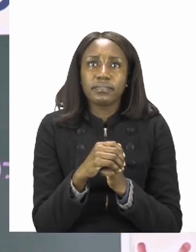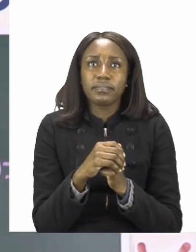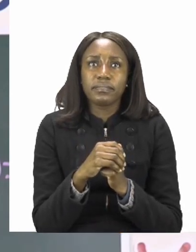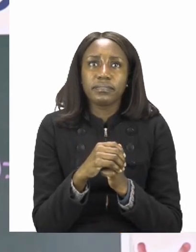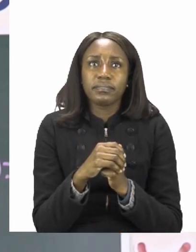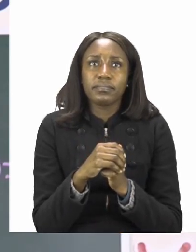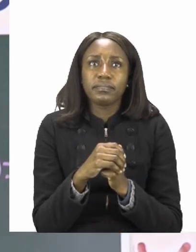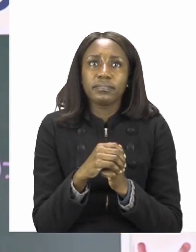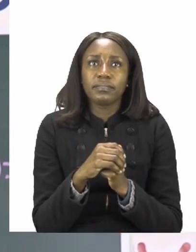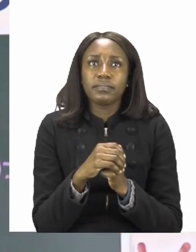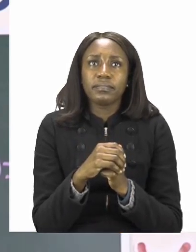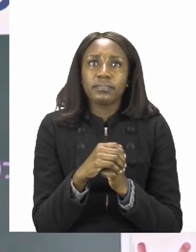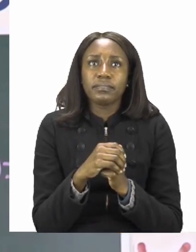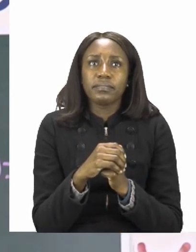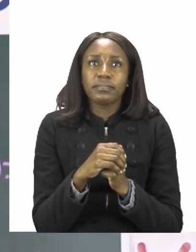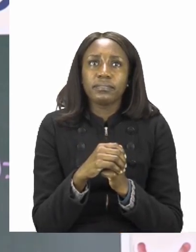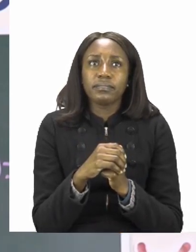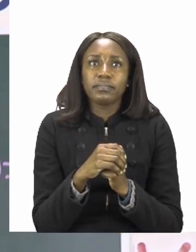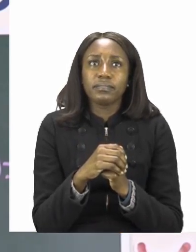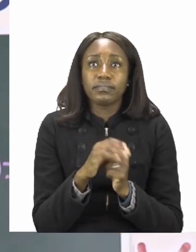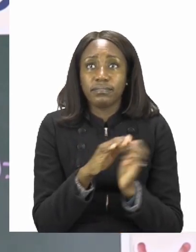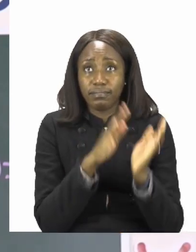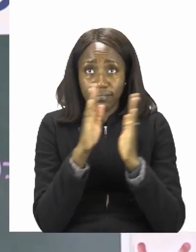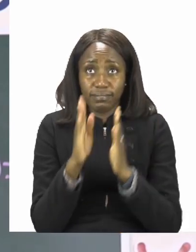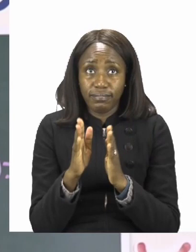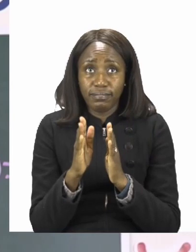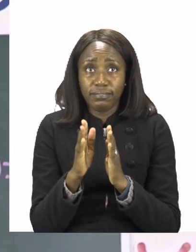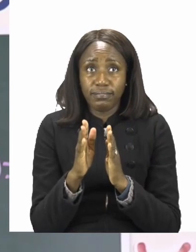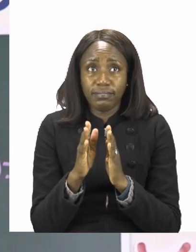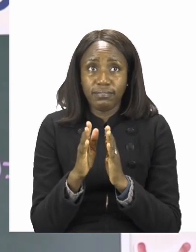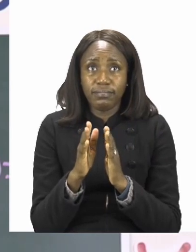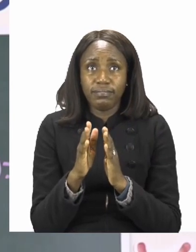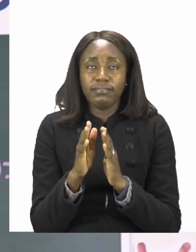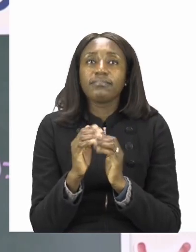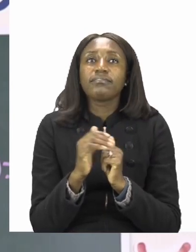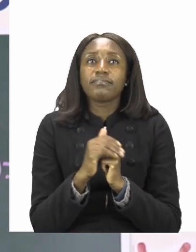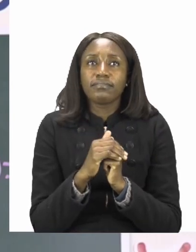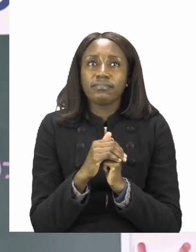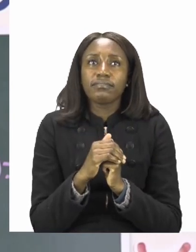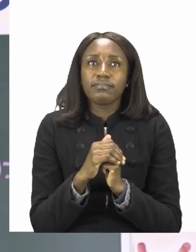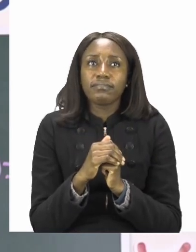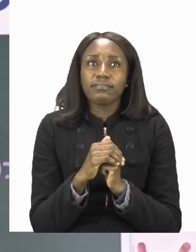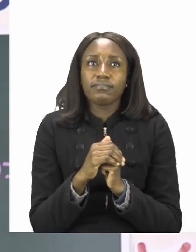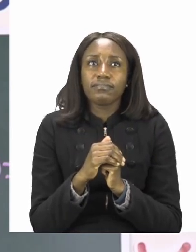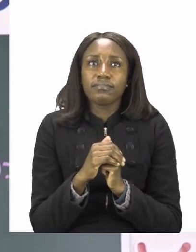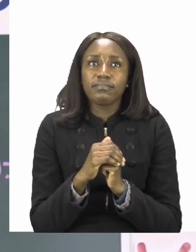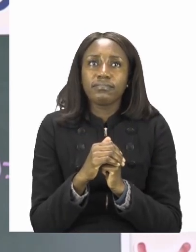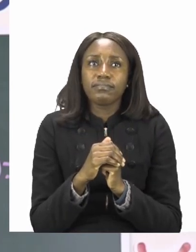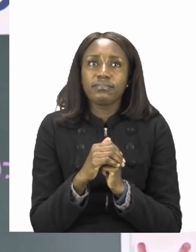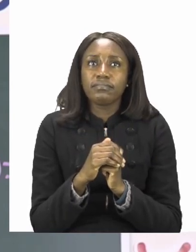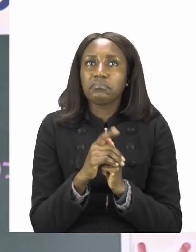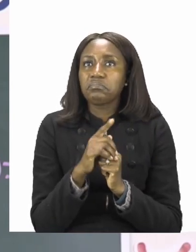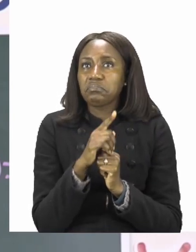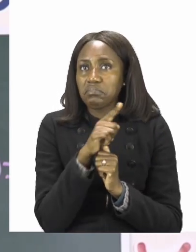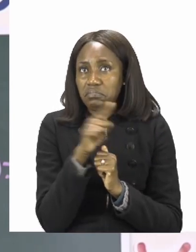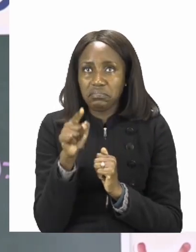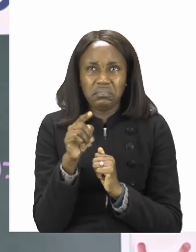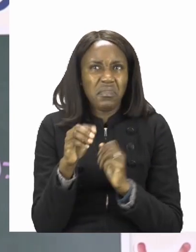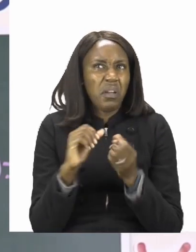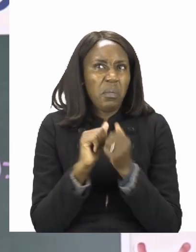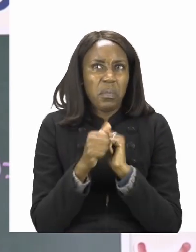And then after that, we still need to add our units, although they won't change